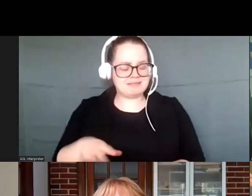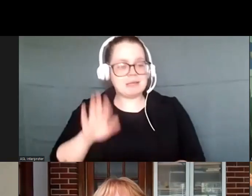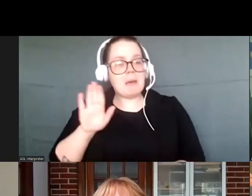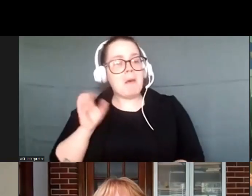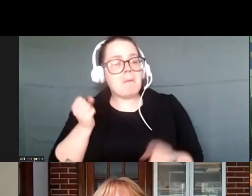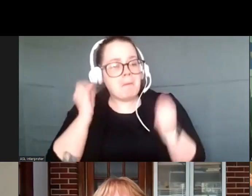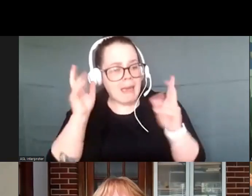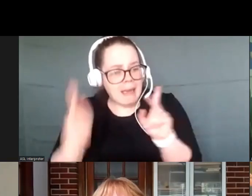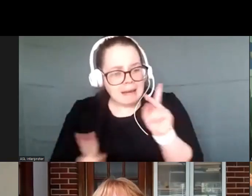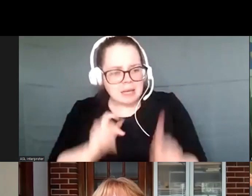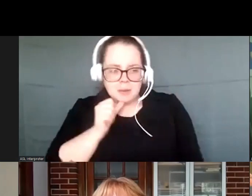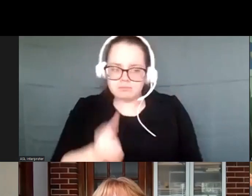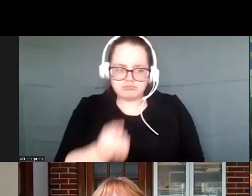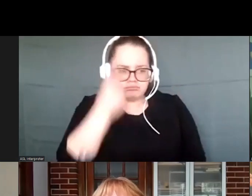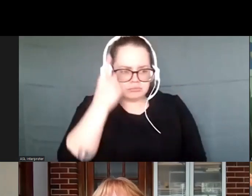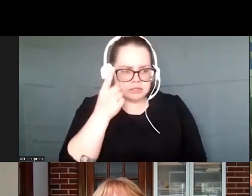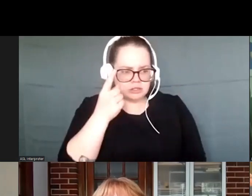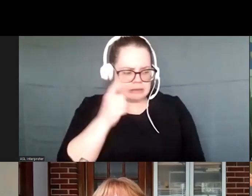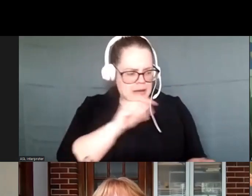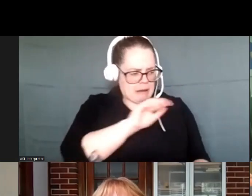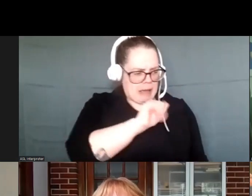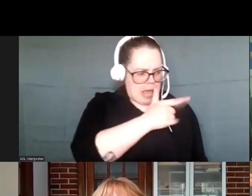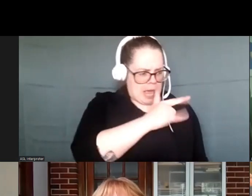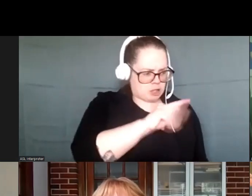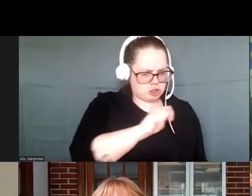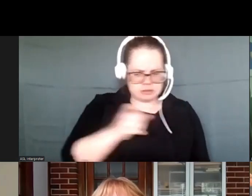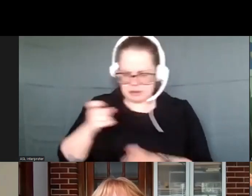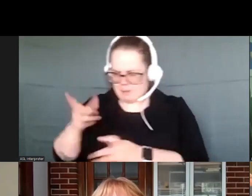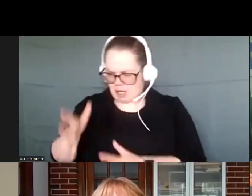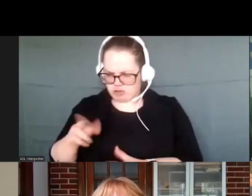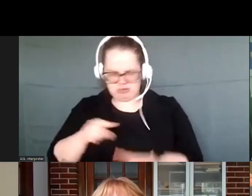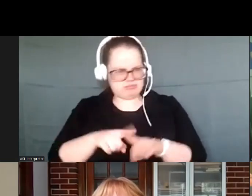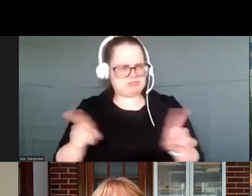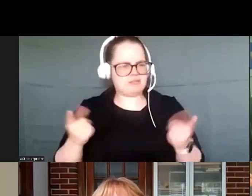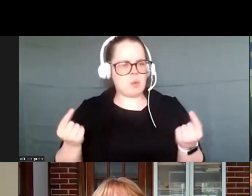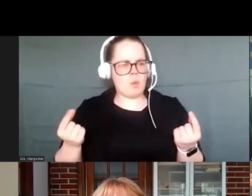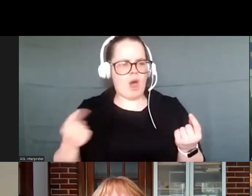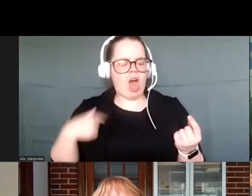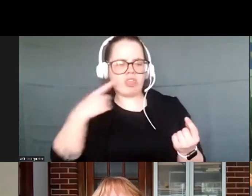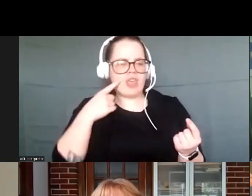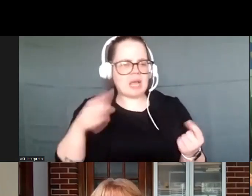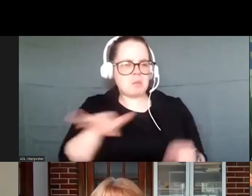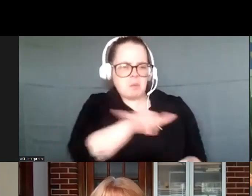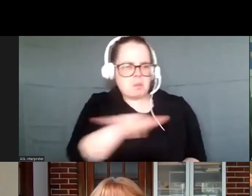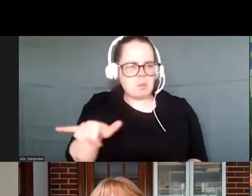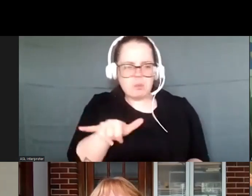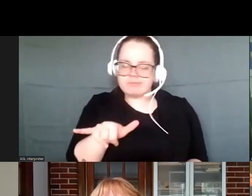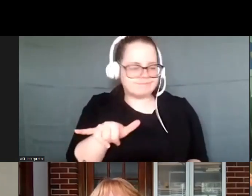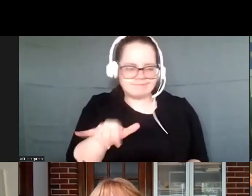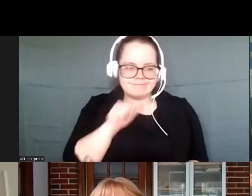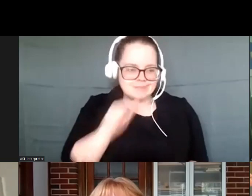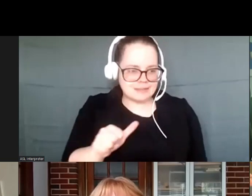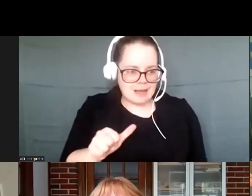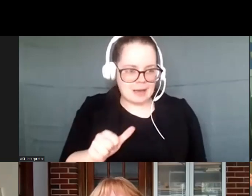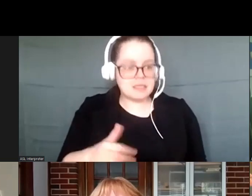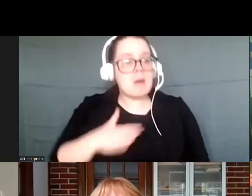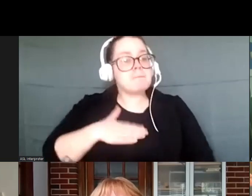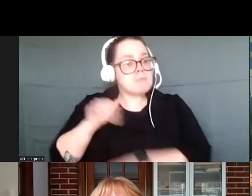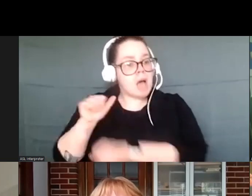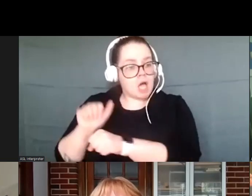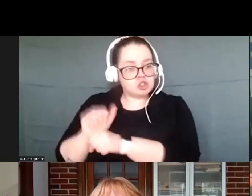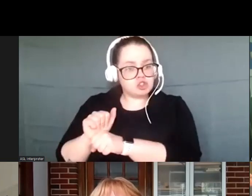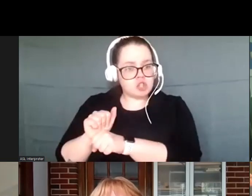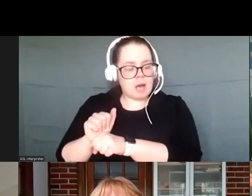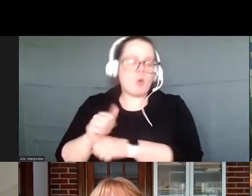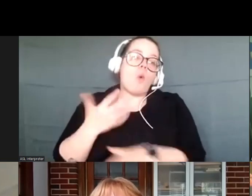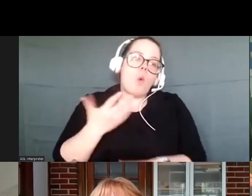between a manager and an agent. They sort of think that they're interchangeable, and they're actually not. And my job one